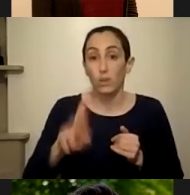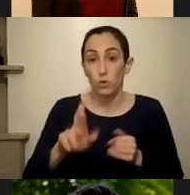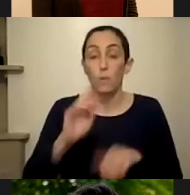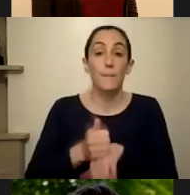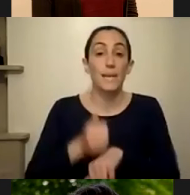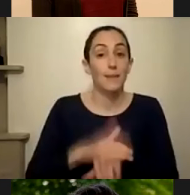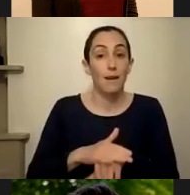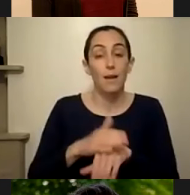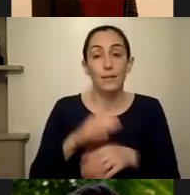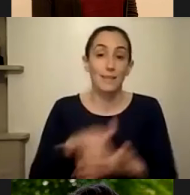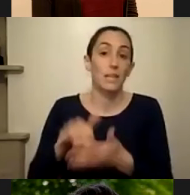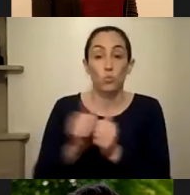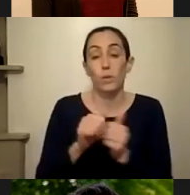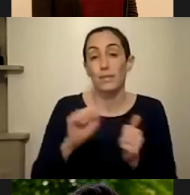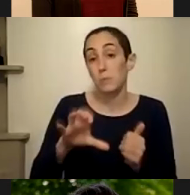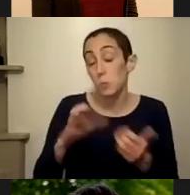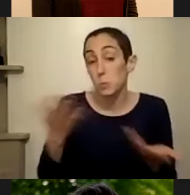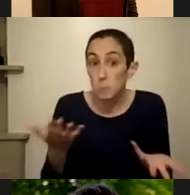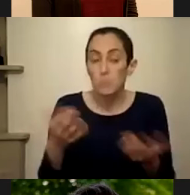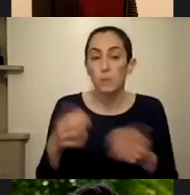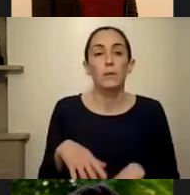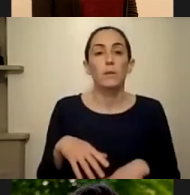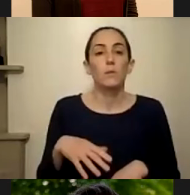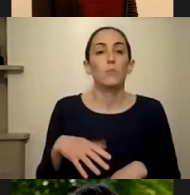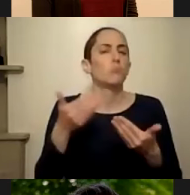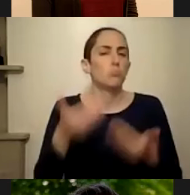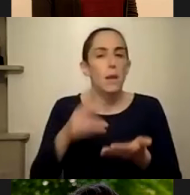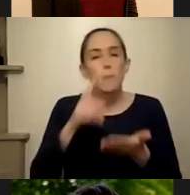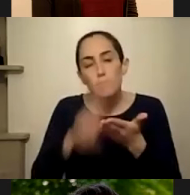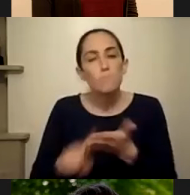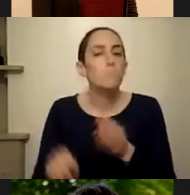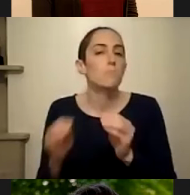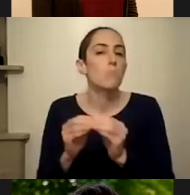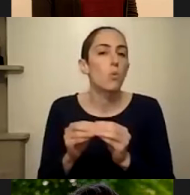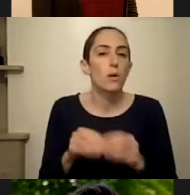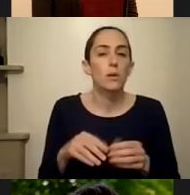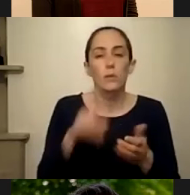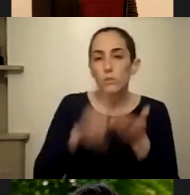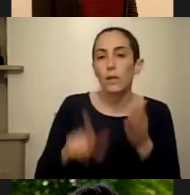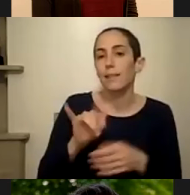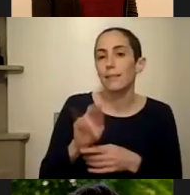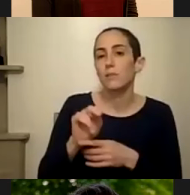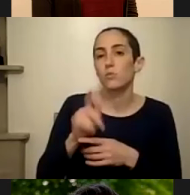cells. So we went ahead and to look at the LIN28 expression